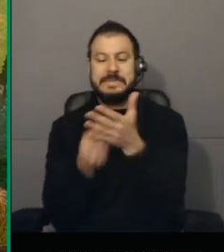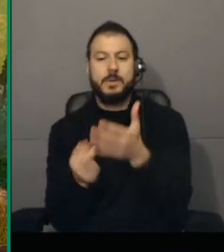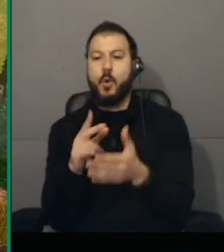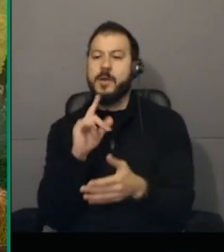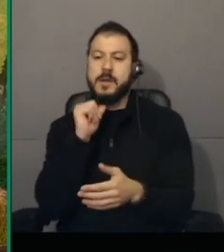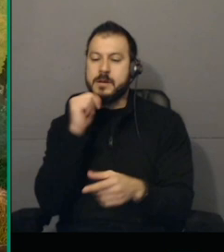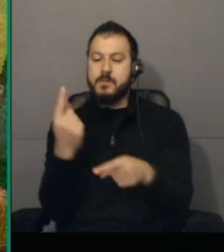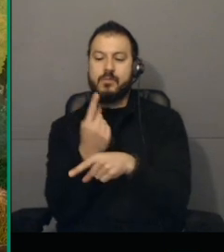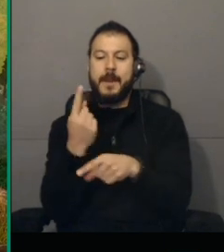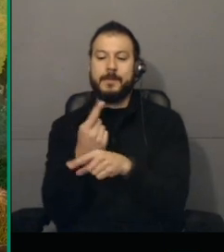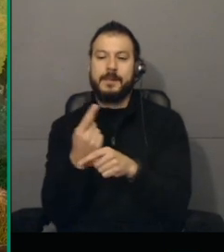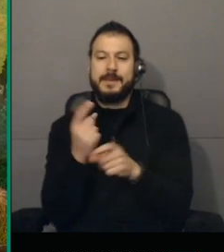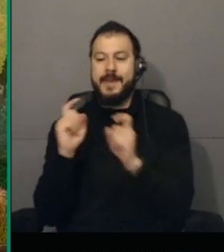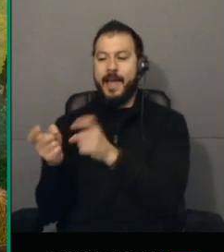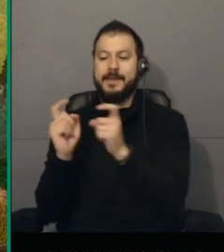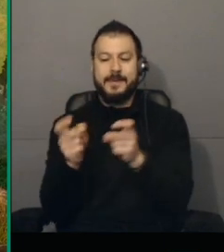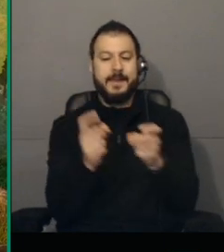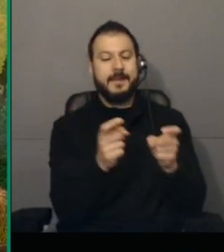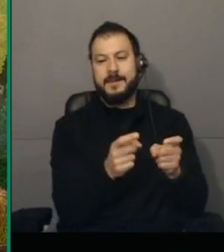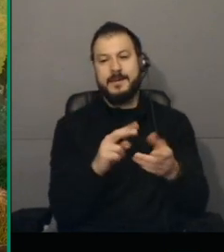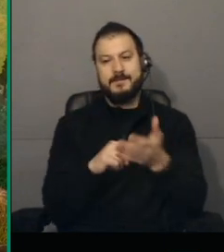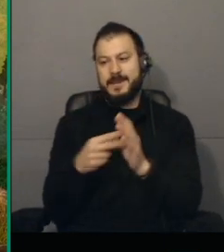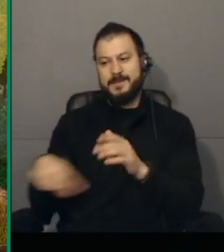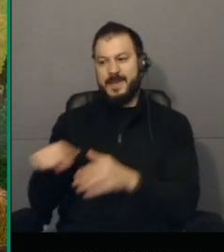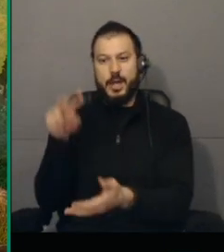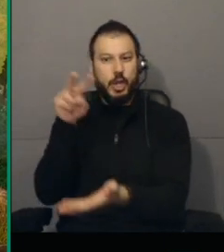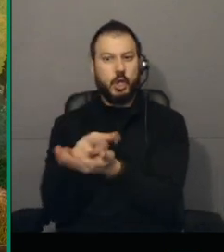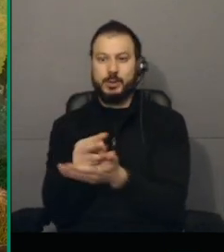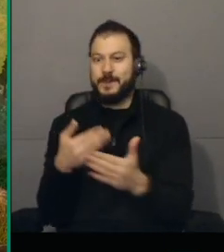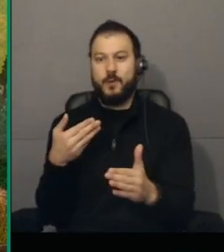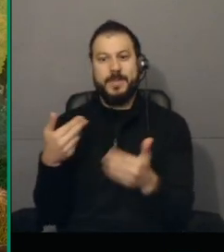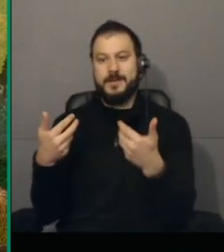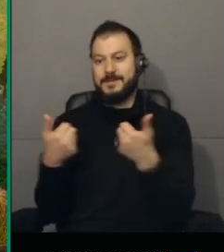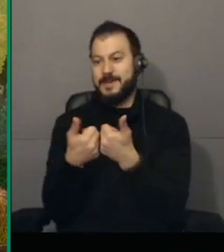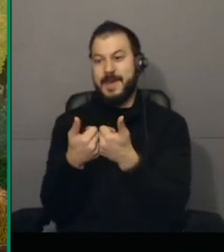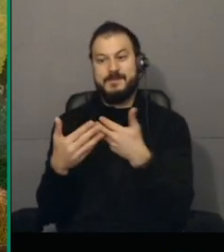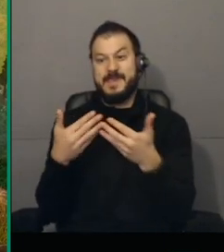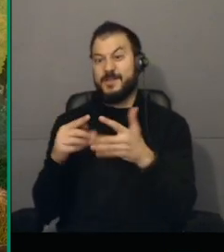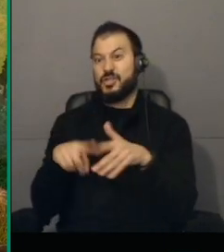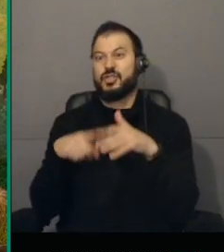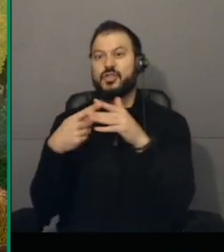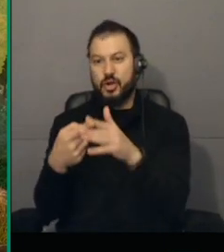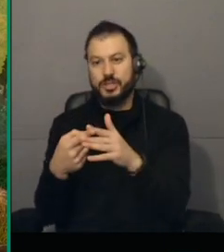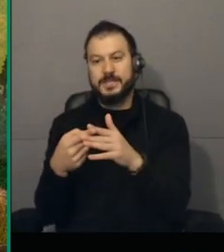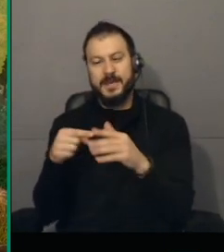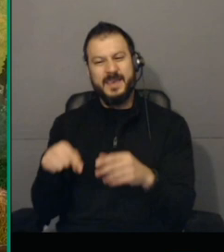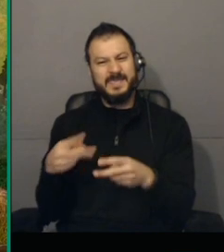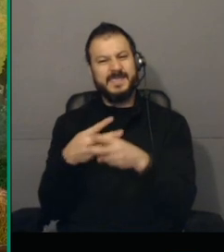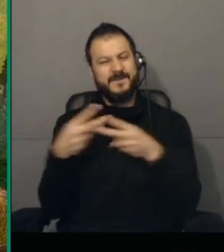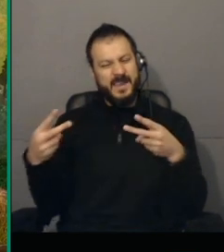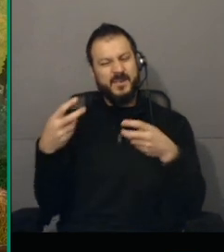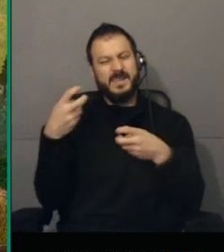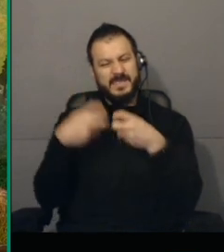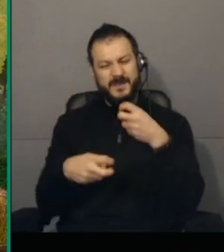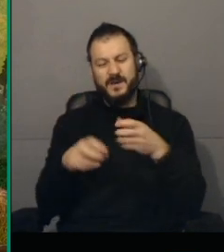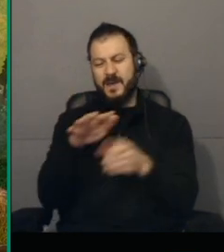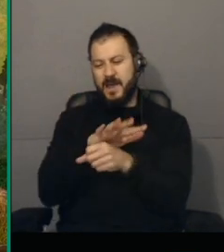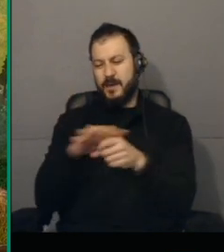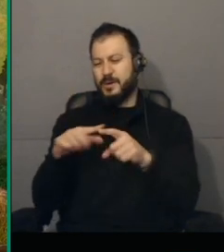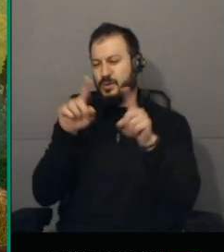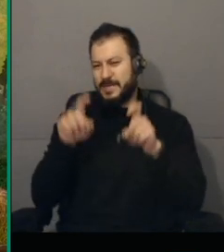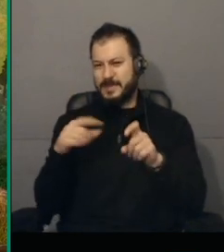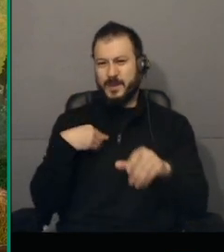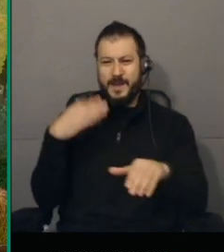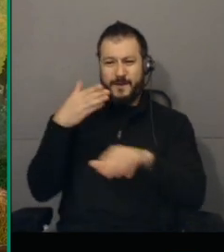improperly allocated, effectively dooming players before the match even starts. And this is a very difficult area of the game to test. We have over